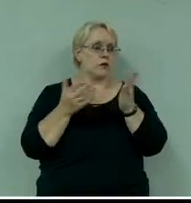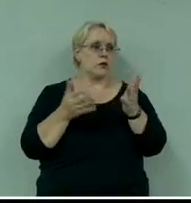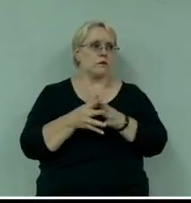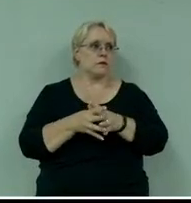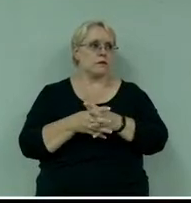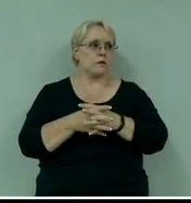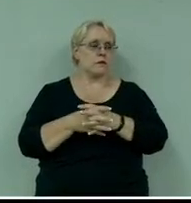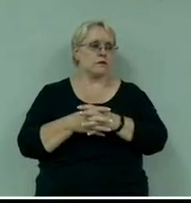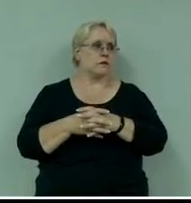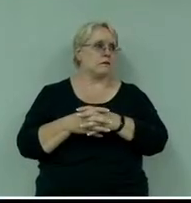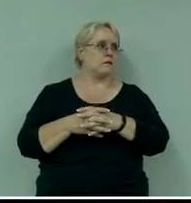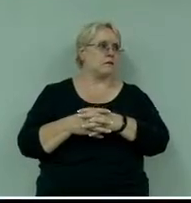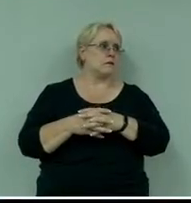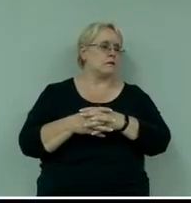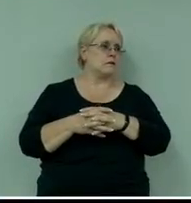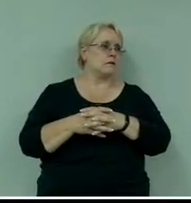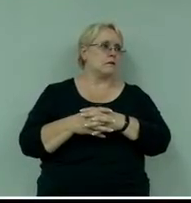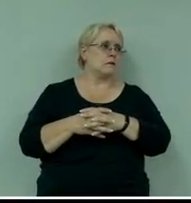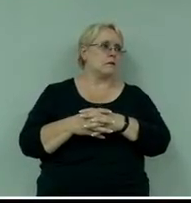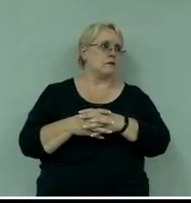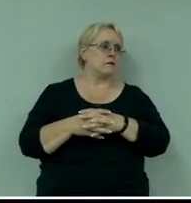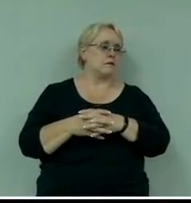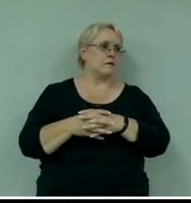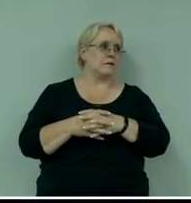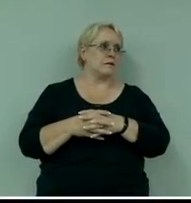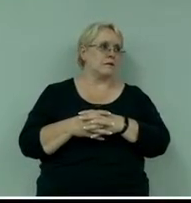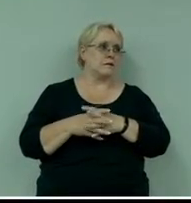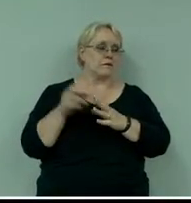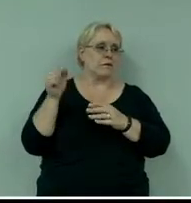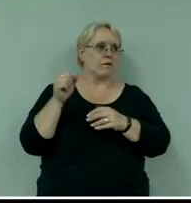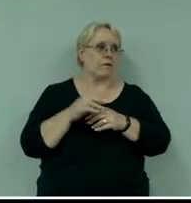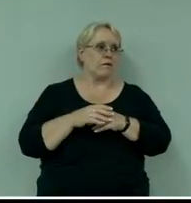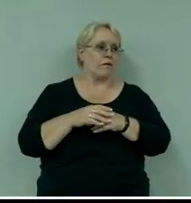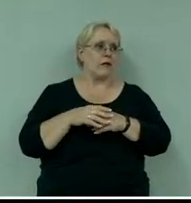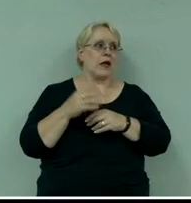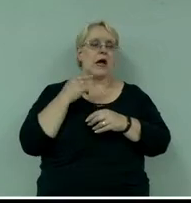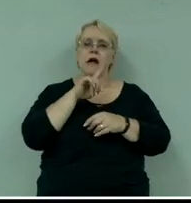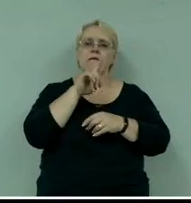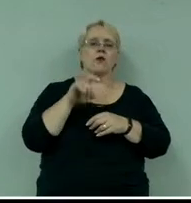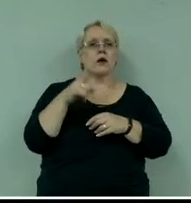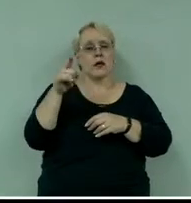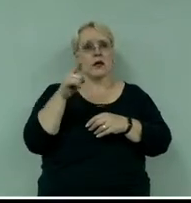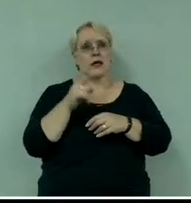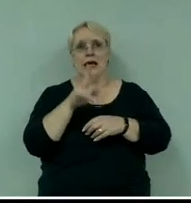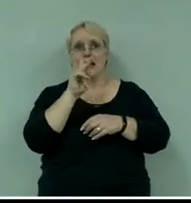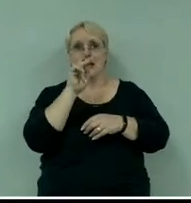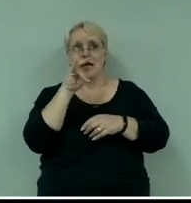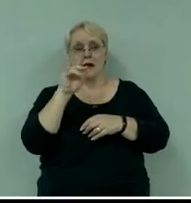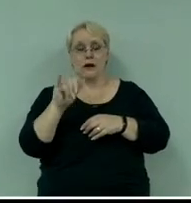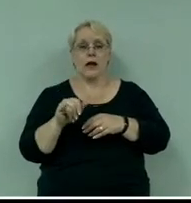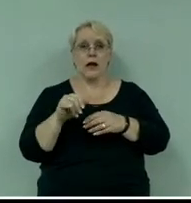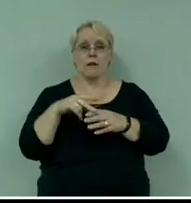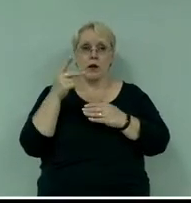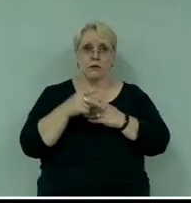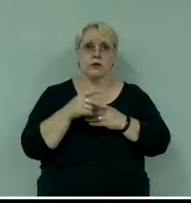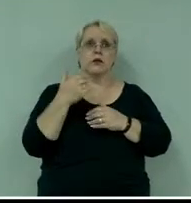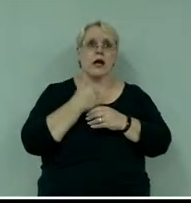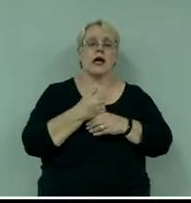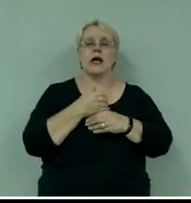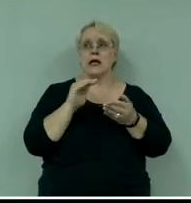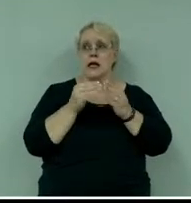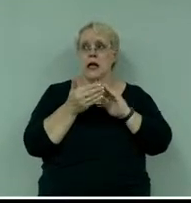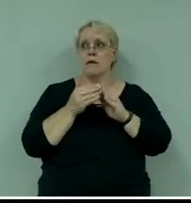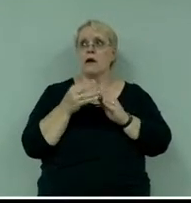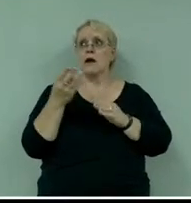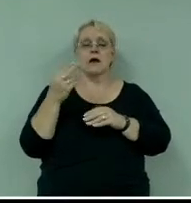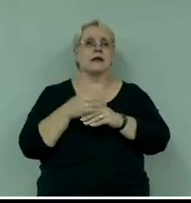Thank you. Hi, is that a follow-up to this? Yeah, it was. Thank you, I just sir. got a question, because you have the Kennedy project going on, and you also have the downtown